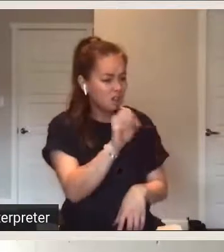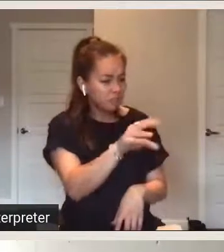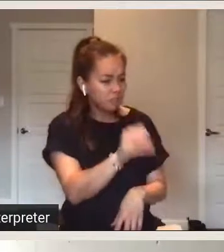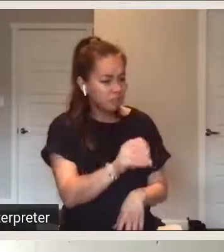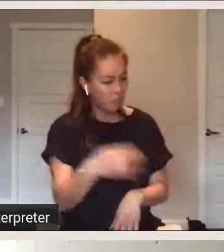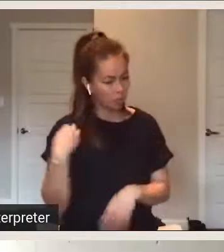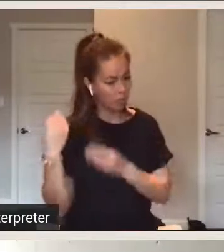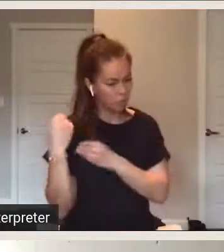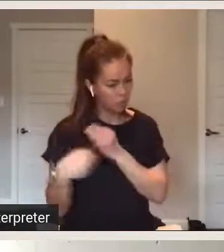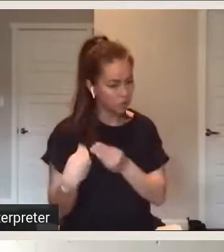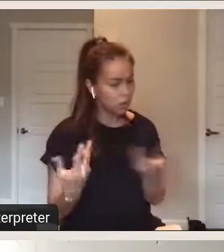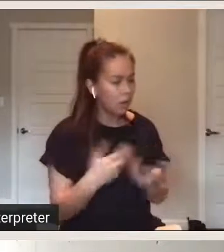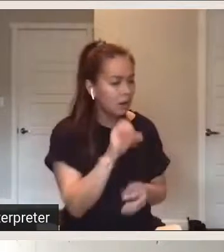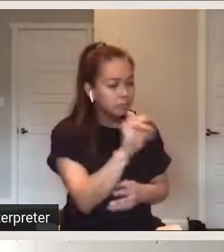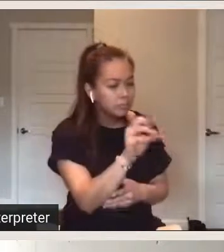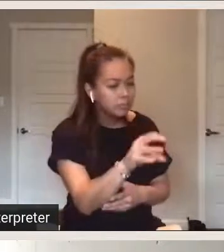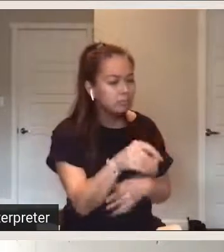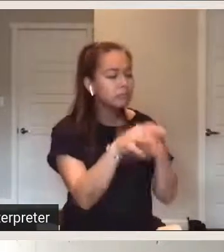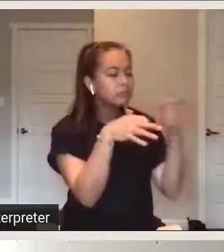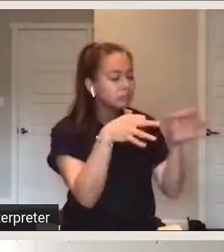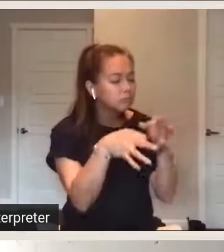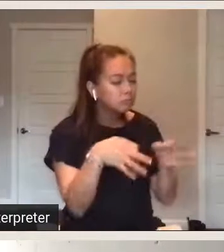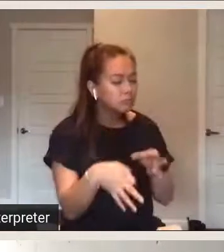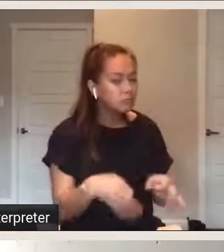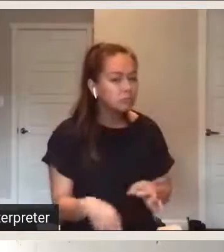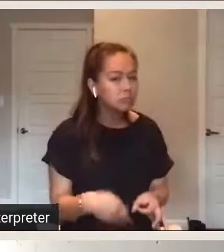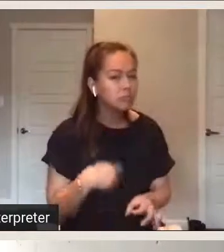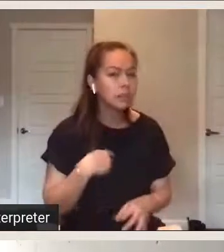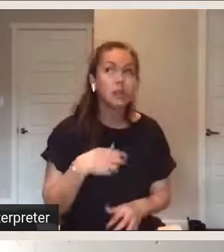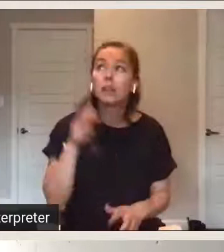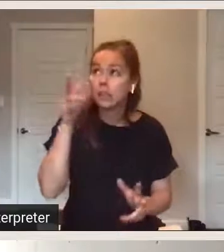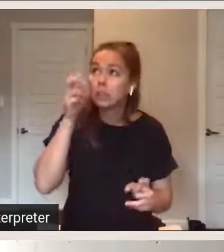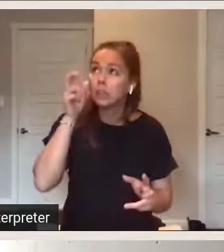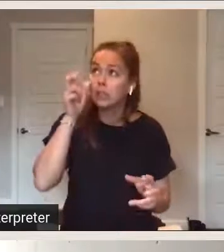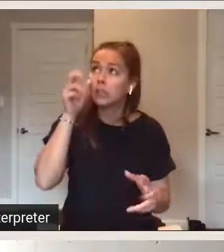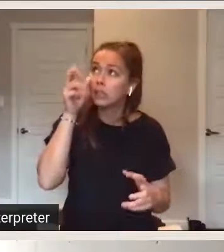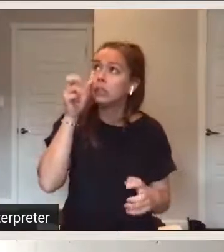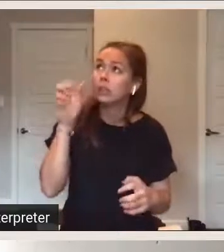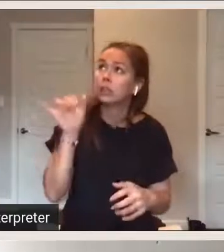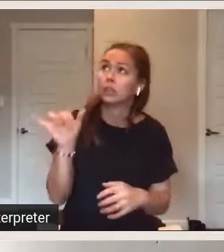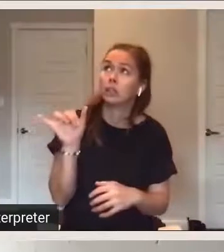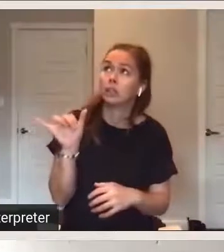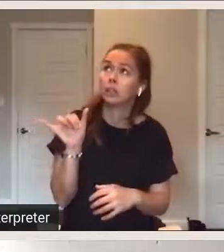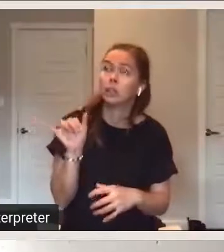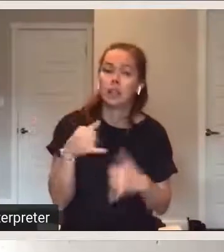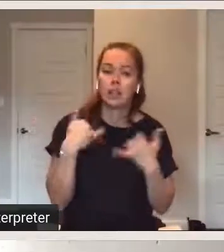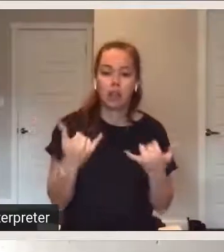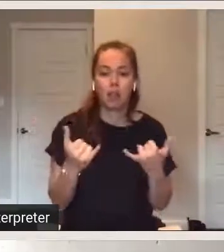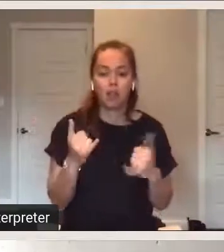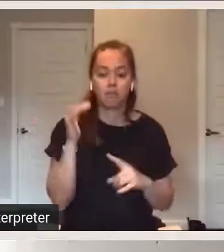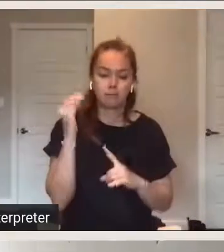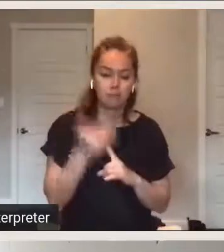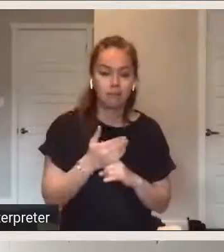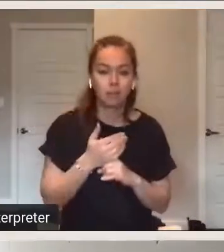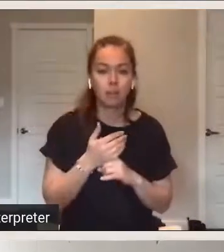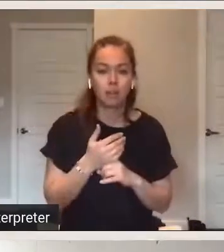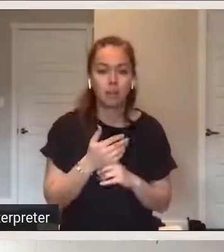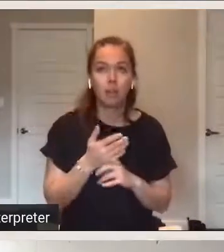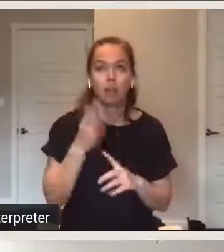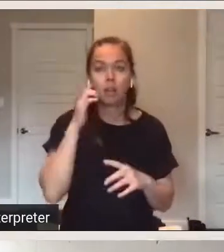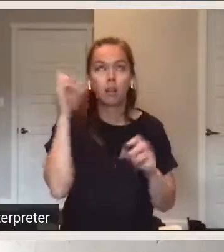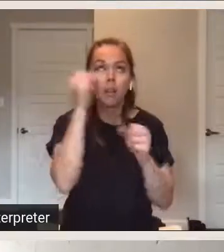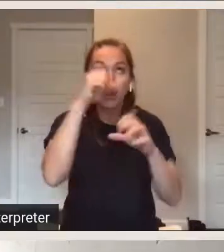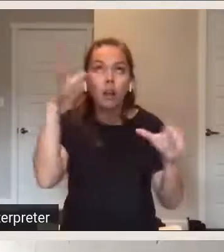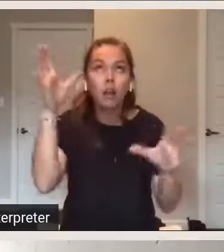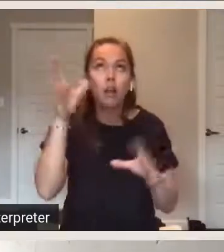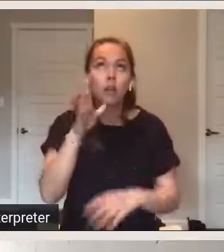And, you know, she's just trying to kind of face it on in her own way. So I'm kind of curious